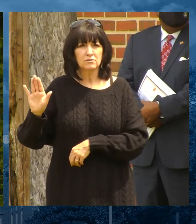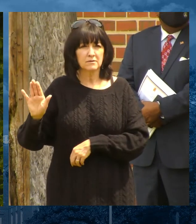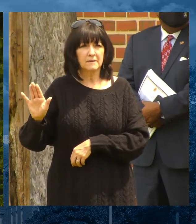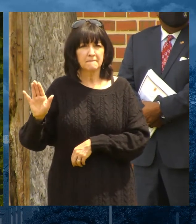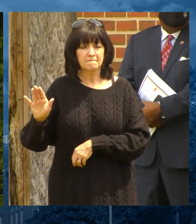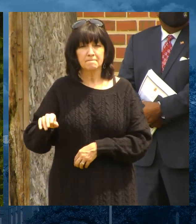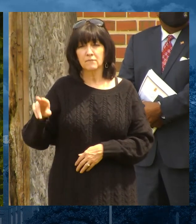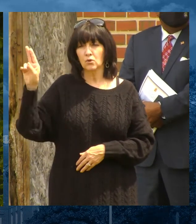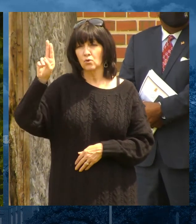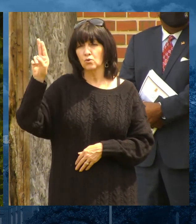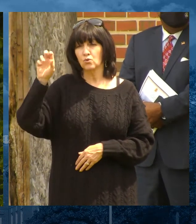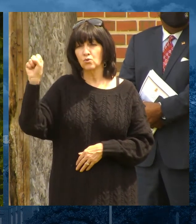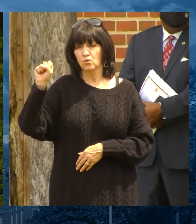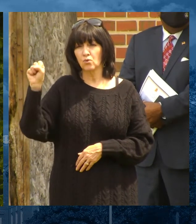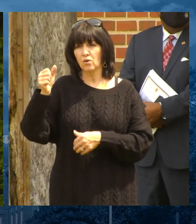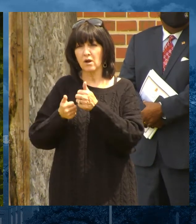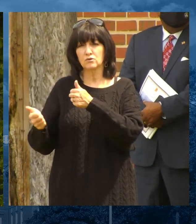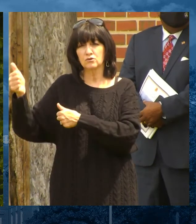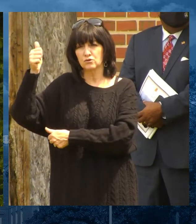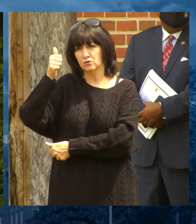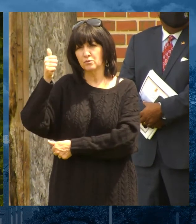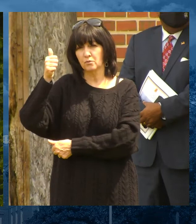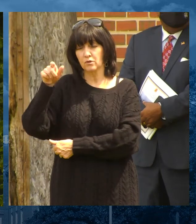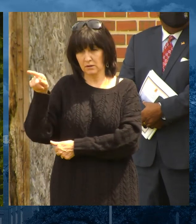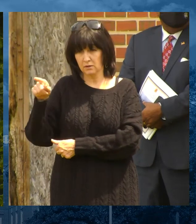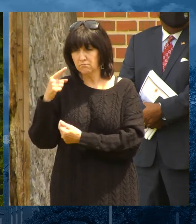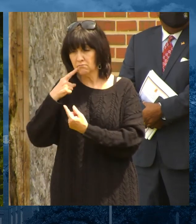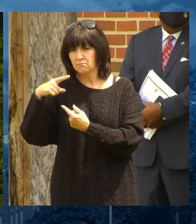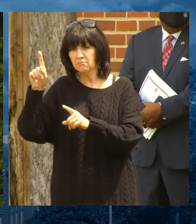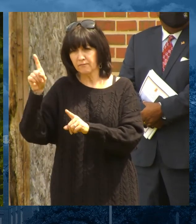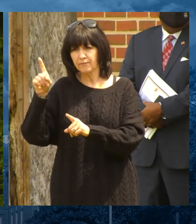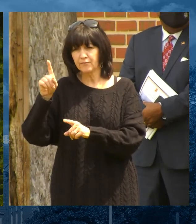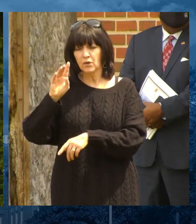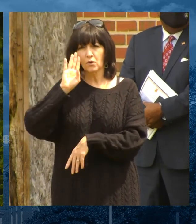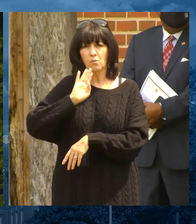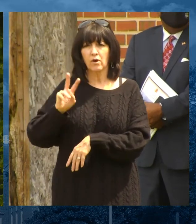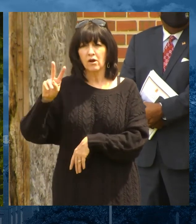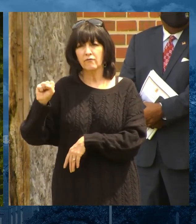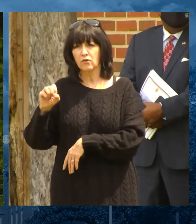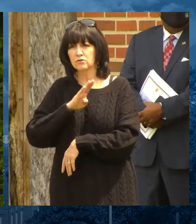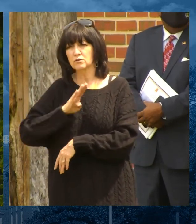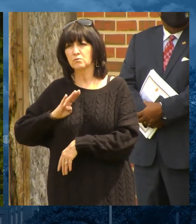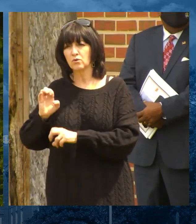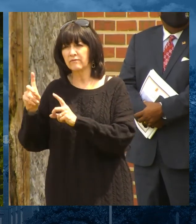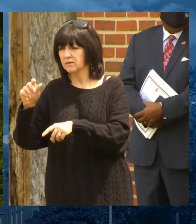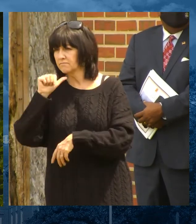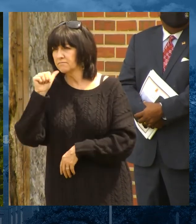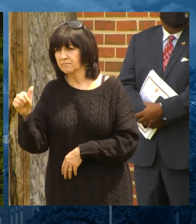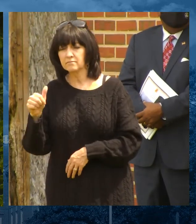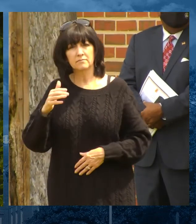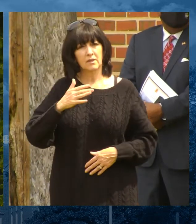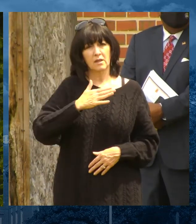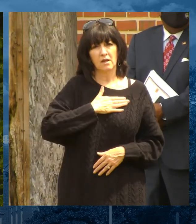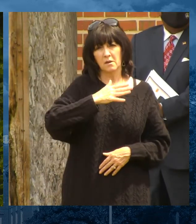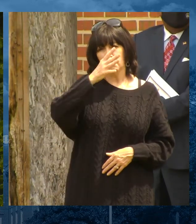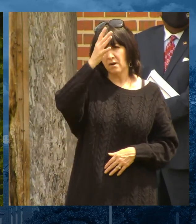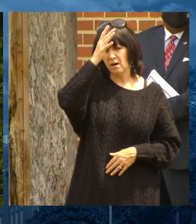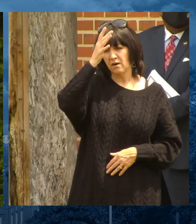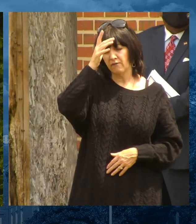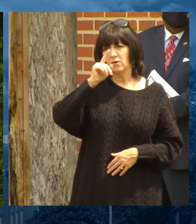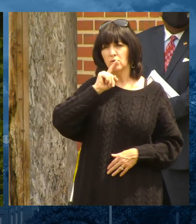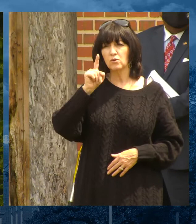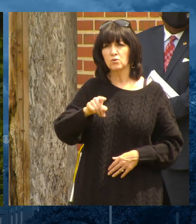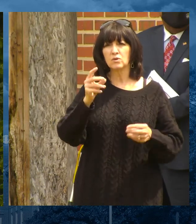in Brown versus Board of Education. My father ordered the immediate admission of African